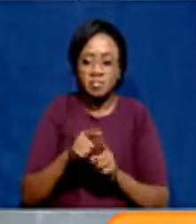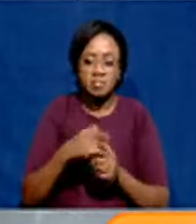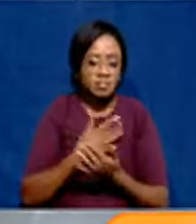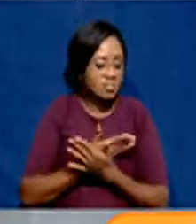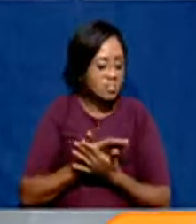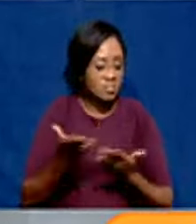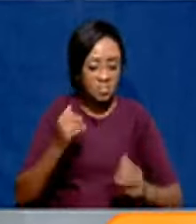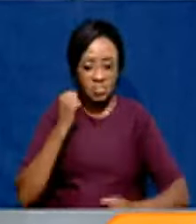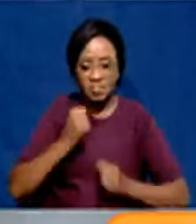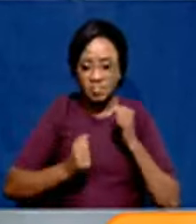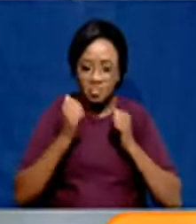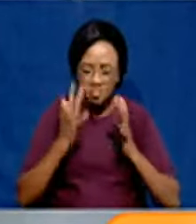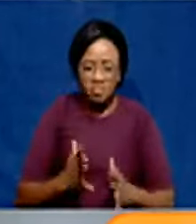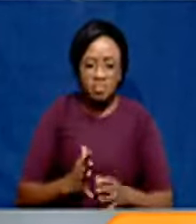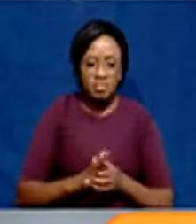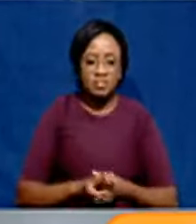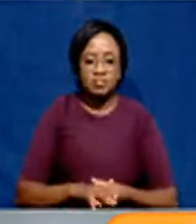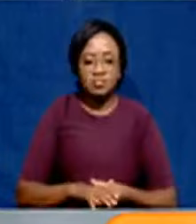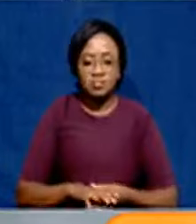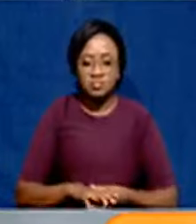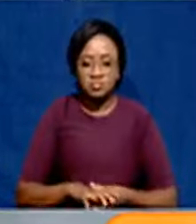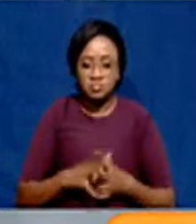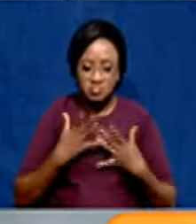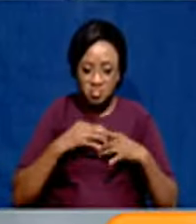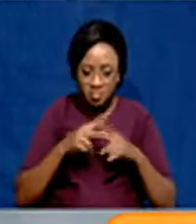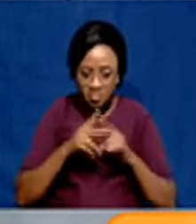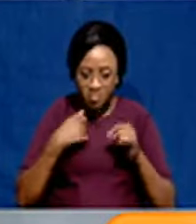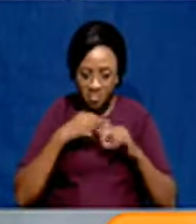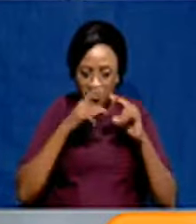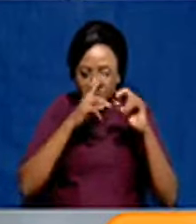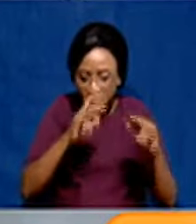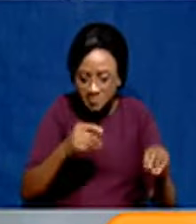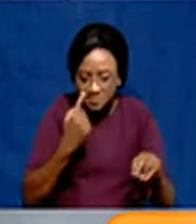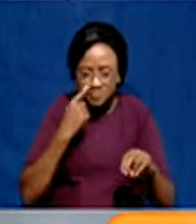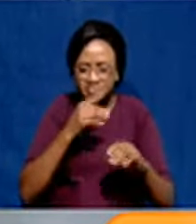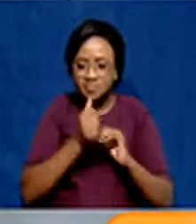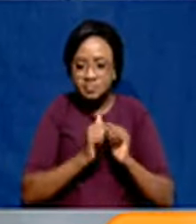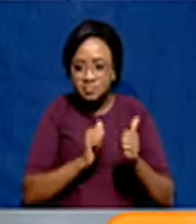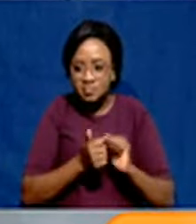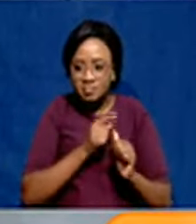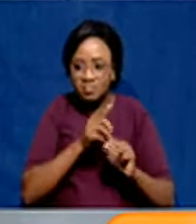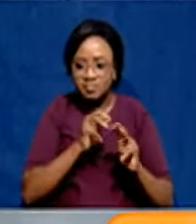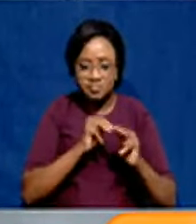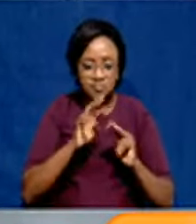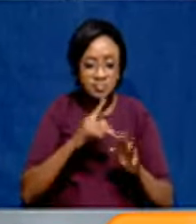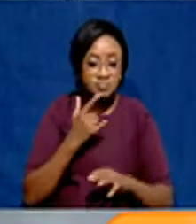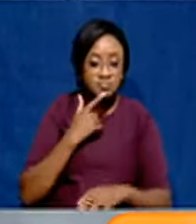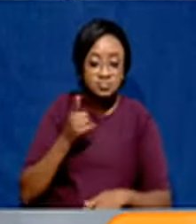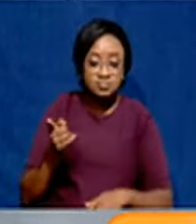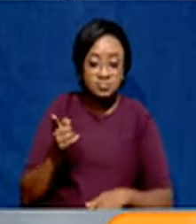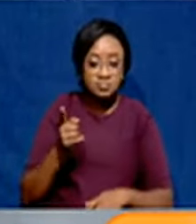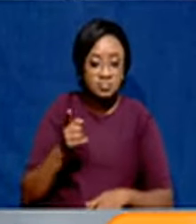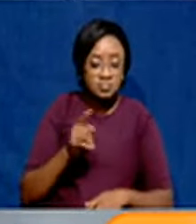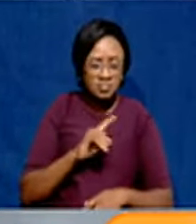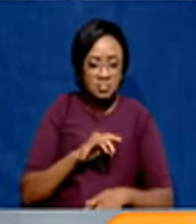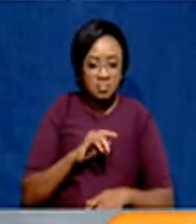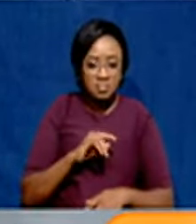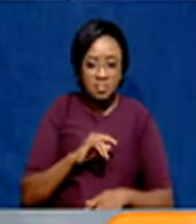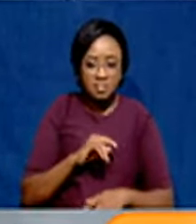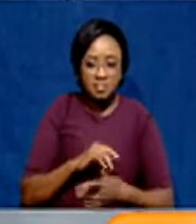and we start to pay attention to the sport and how it is managed. I think we have him back. You can carry on,